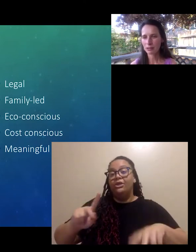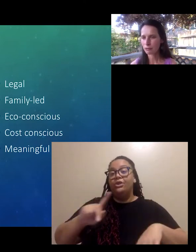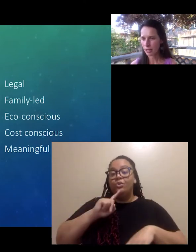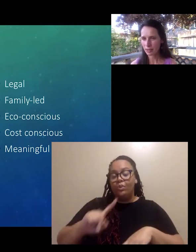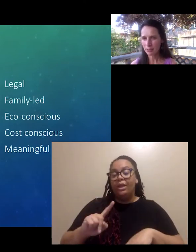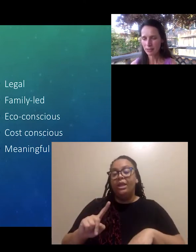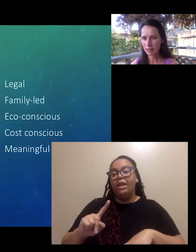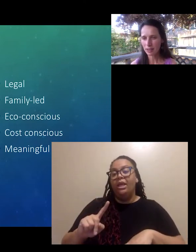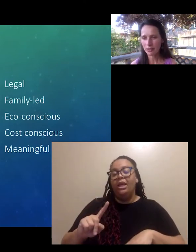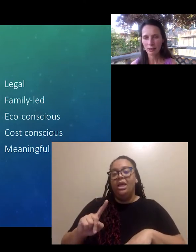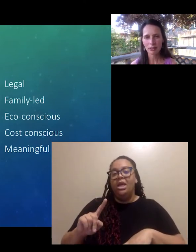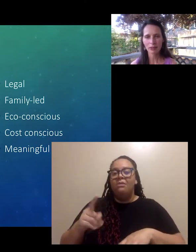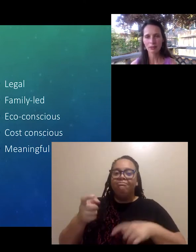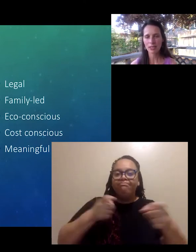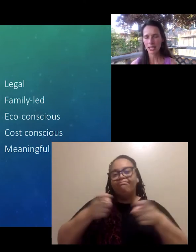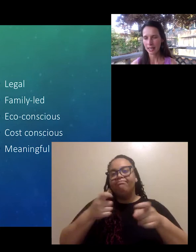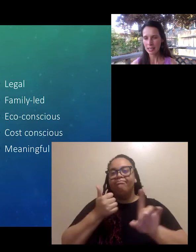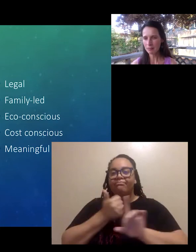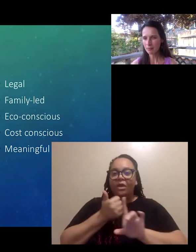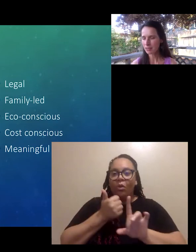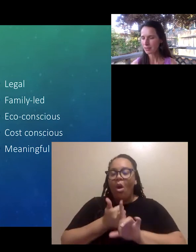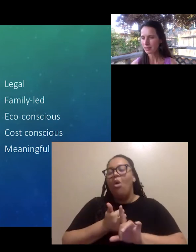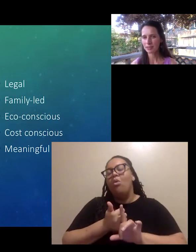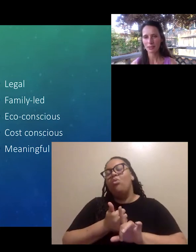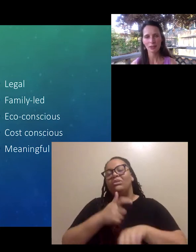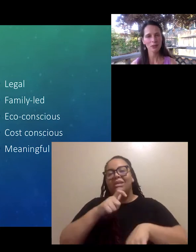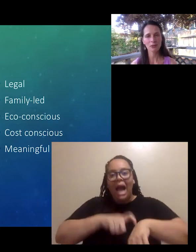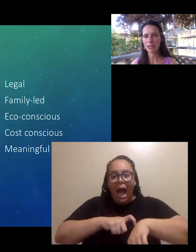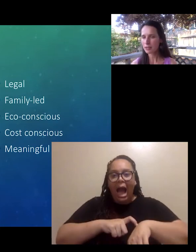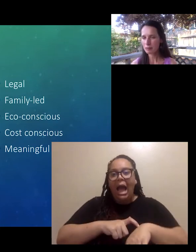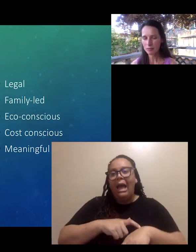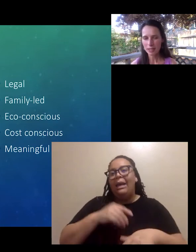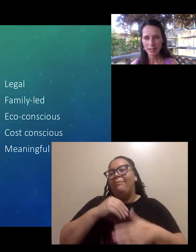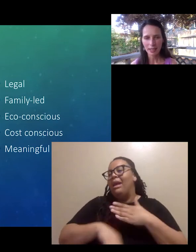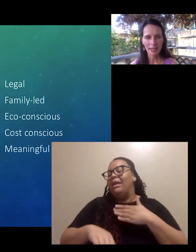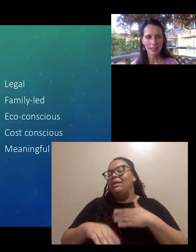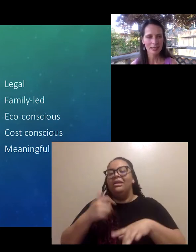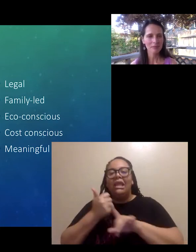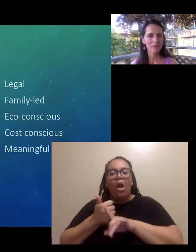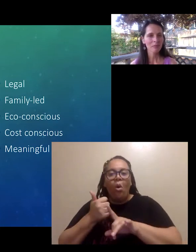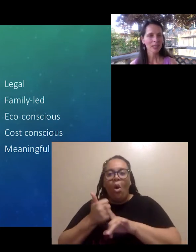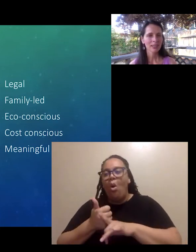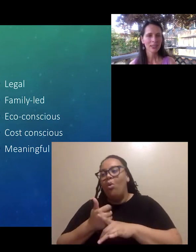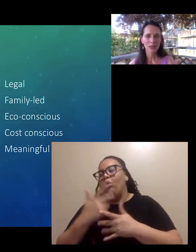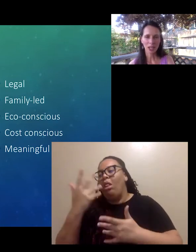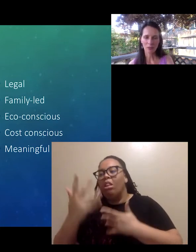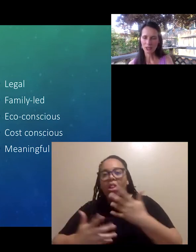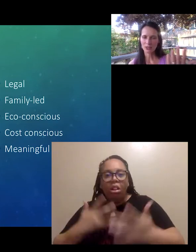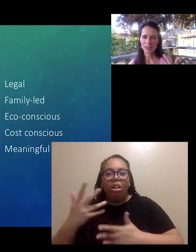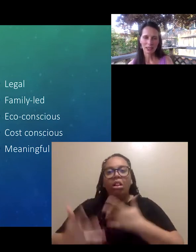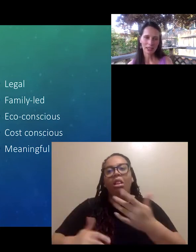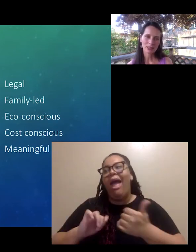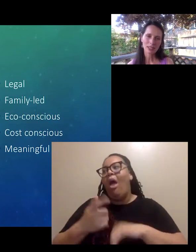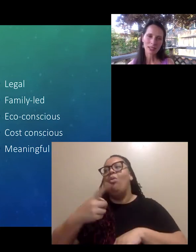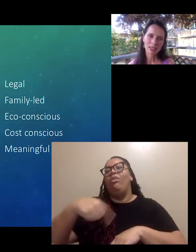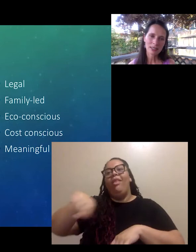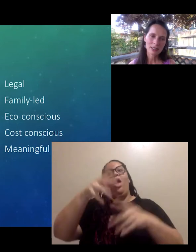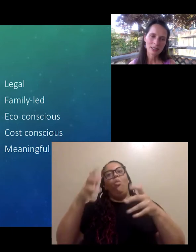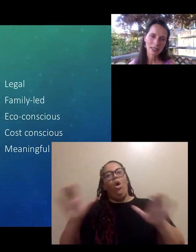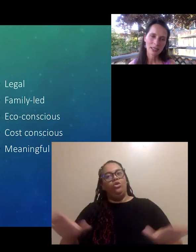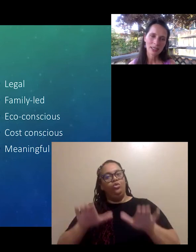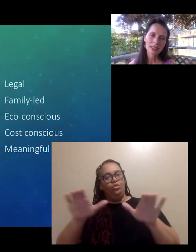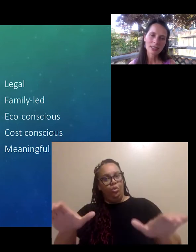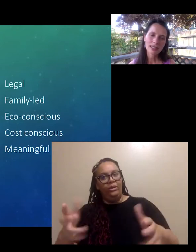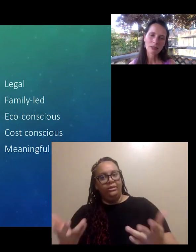own affairs on their own time in their own rhythm. Um, you know, an opportunity, like you see